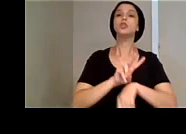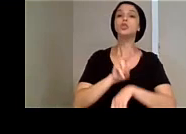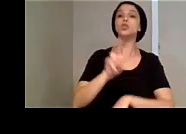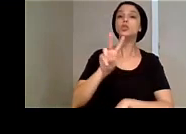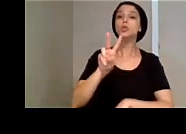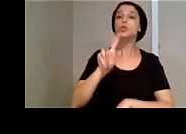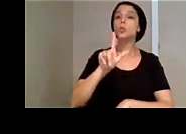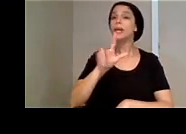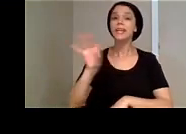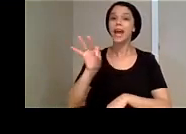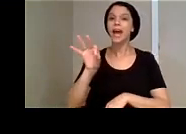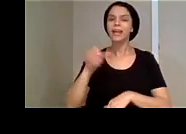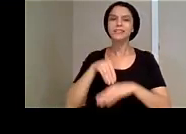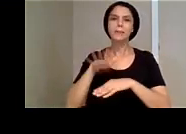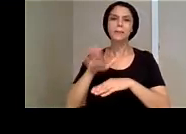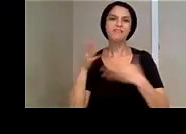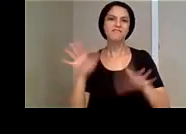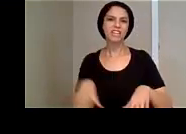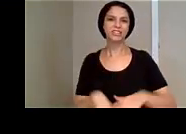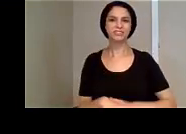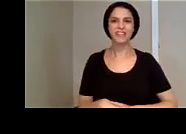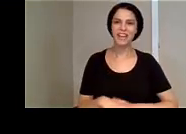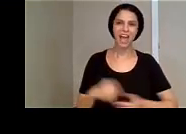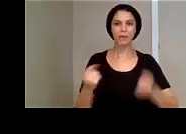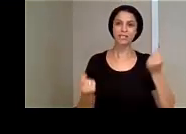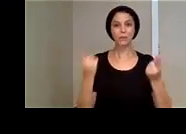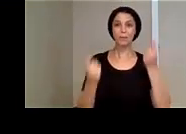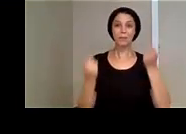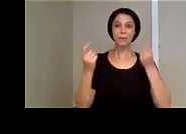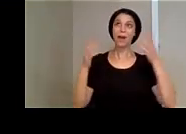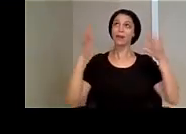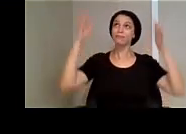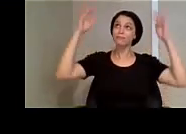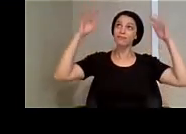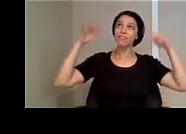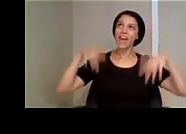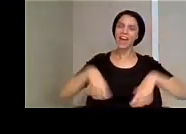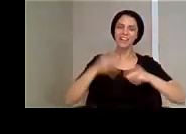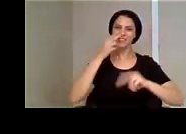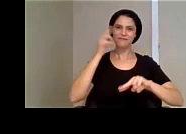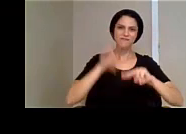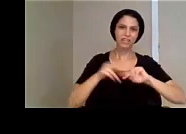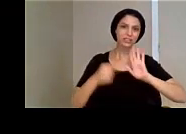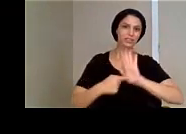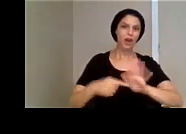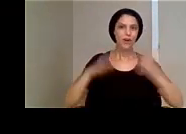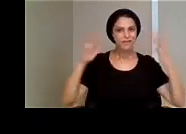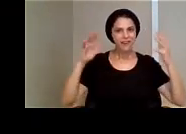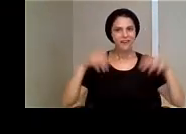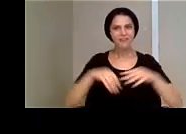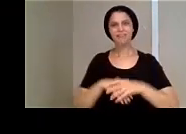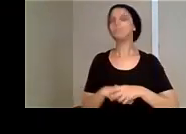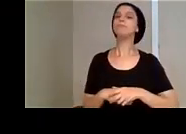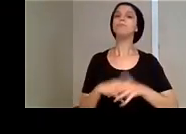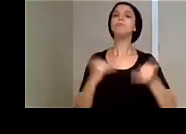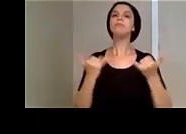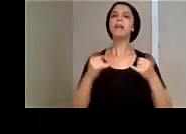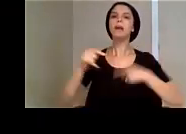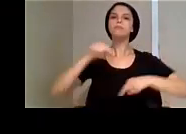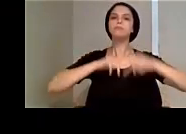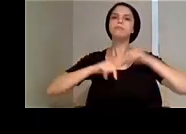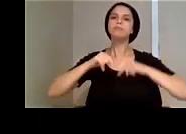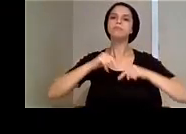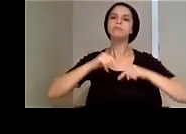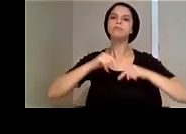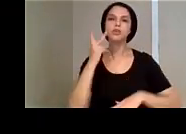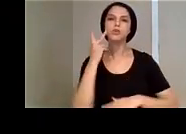got some more work done, I got some confetti that popped up, which is super fun. Now I can click on back. And I'm now looking at